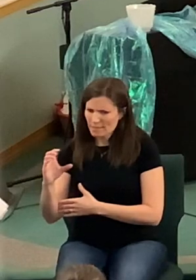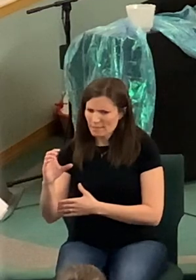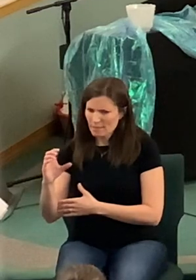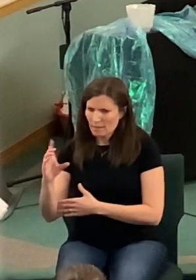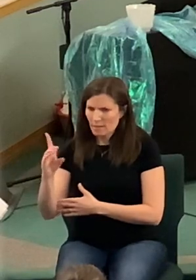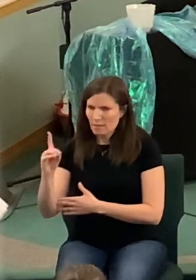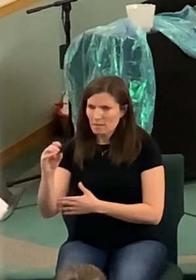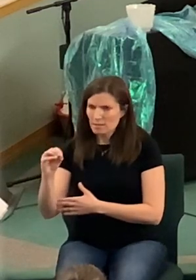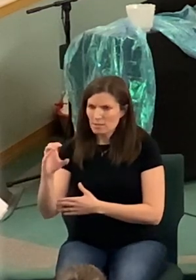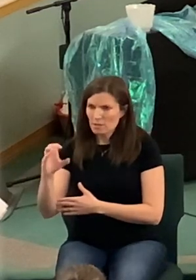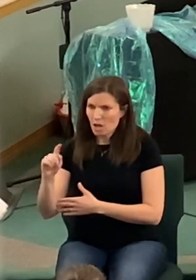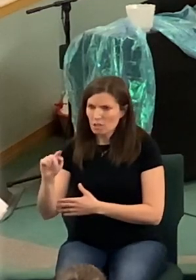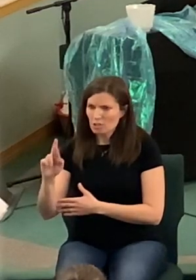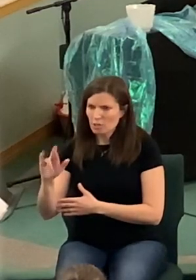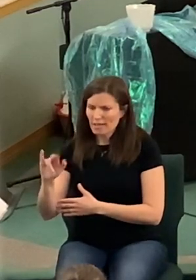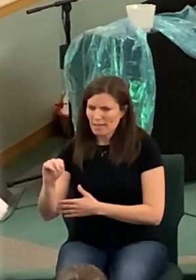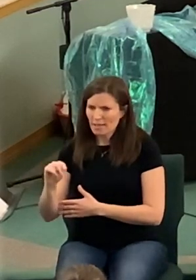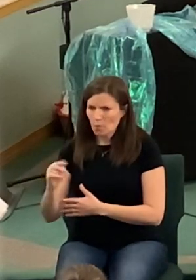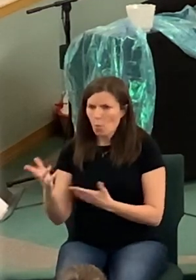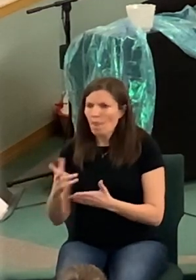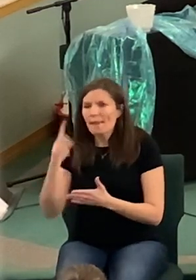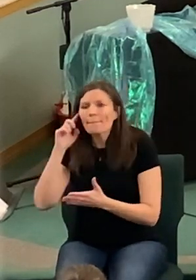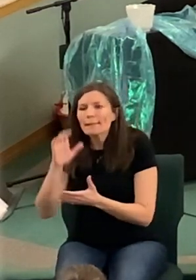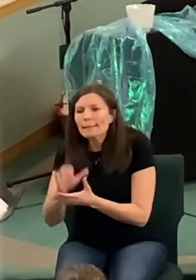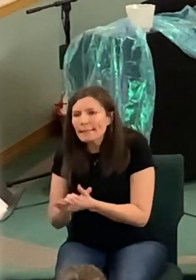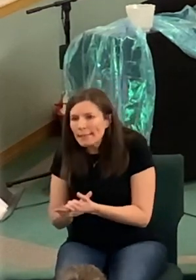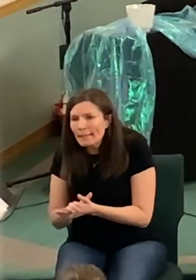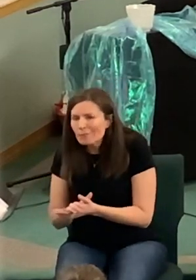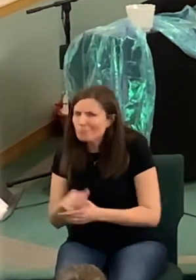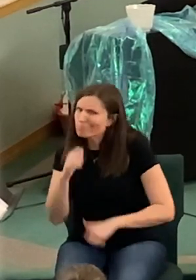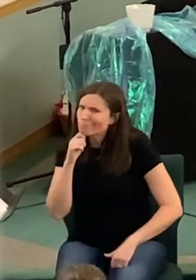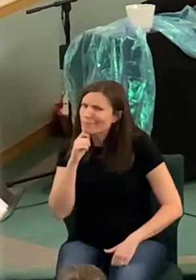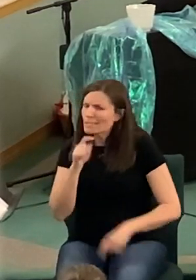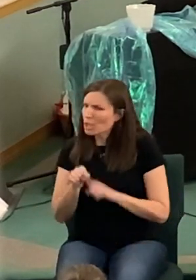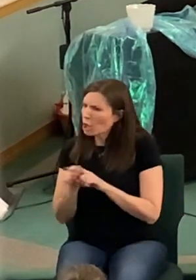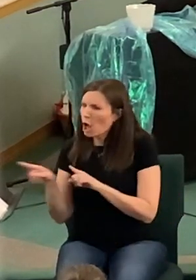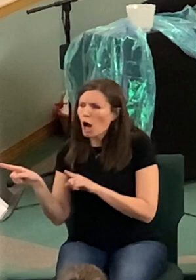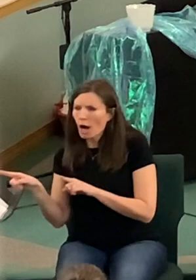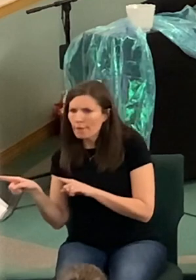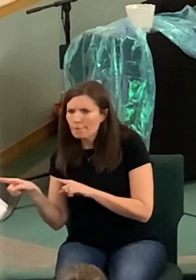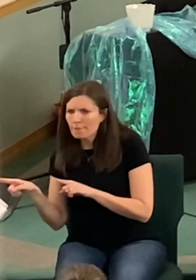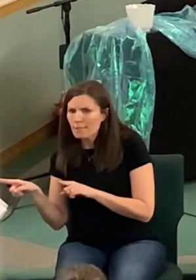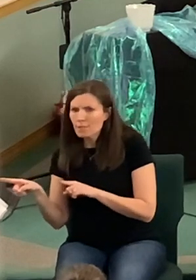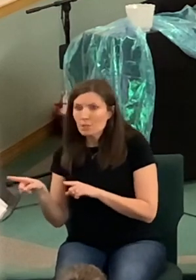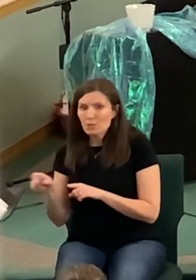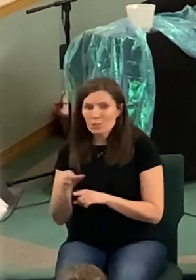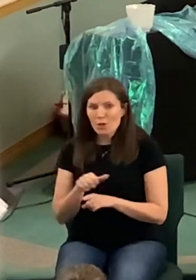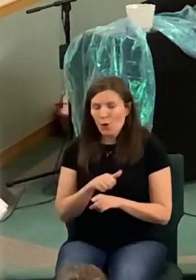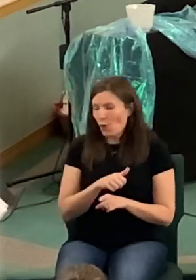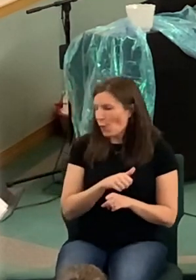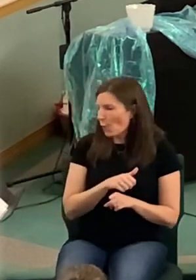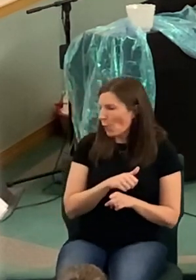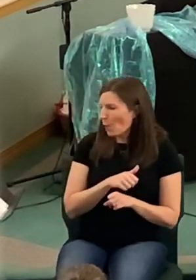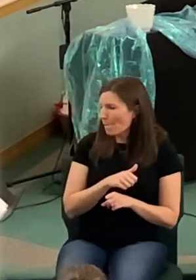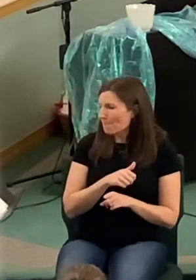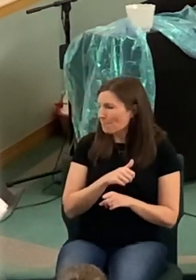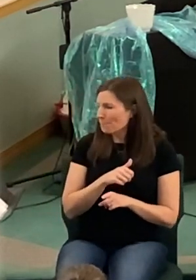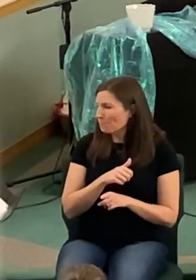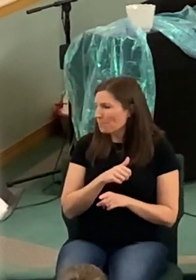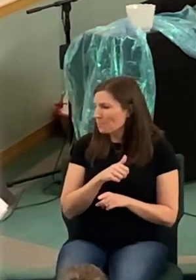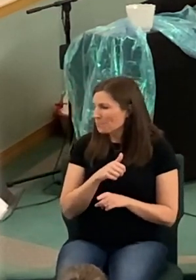in Rome with some questions and some concerns about his friends and the church in